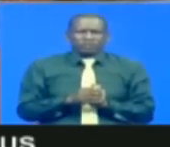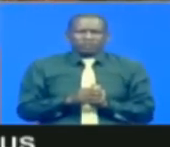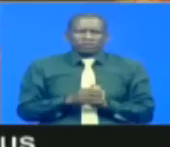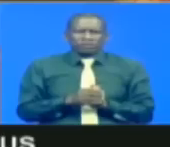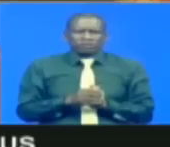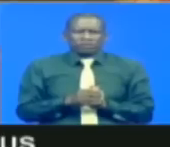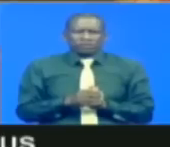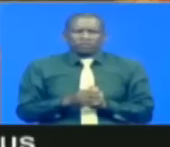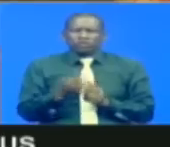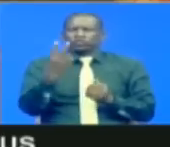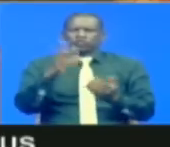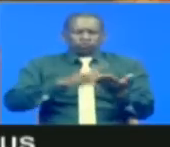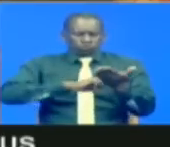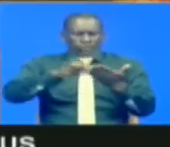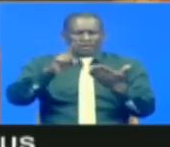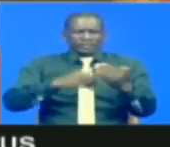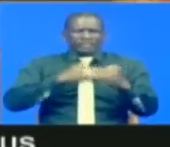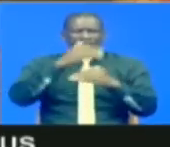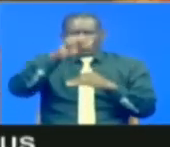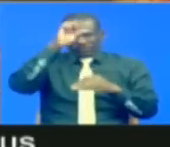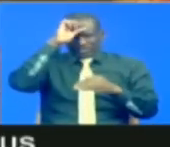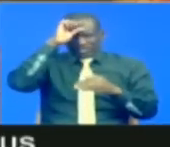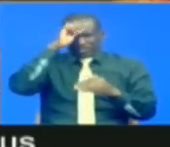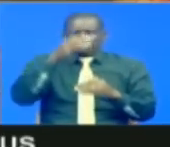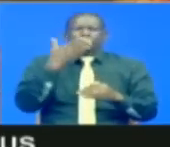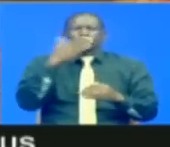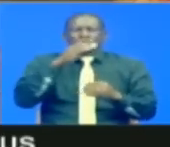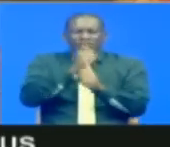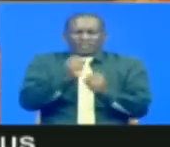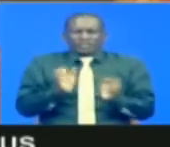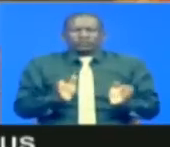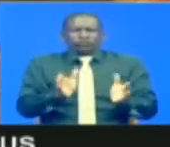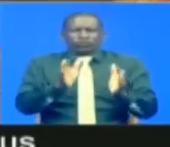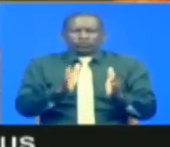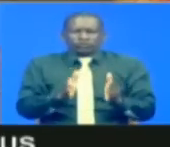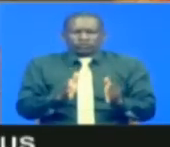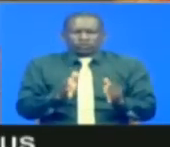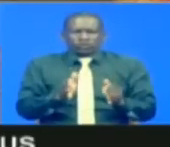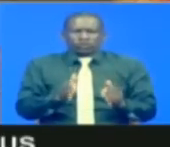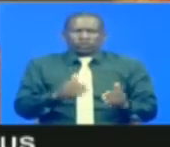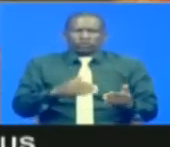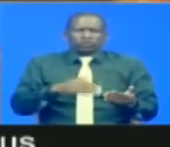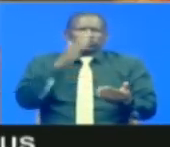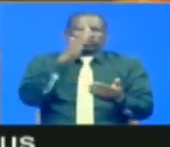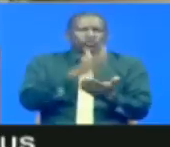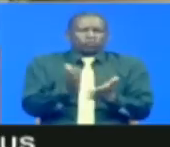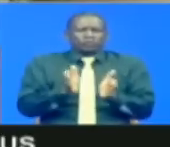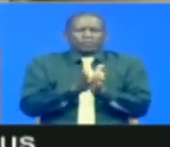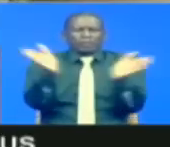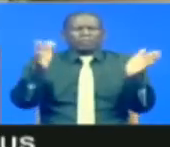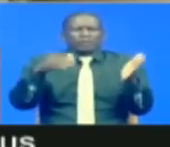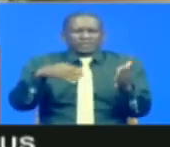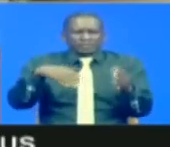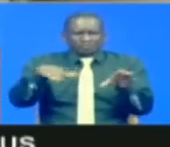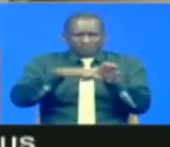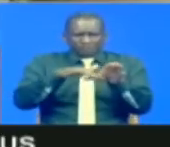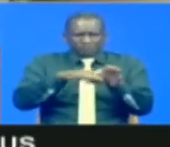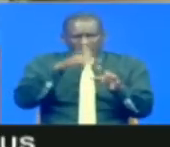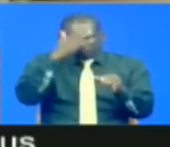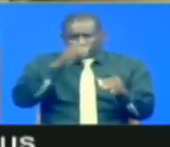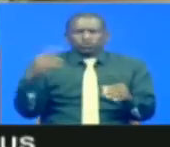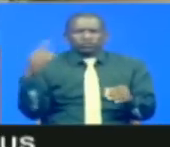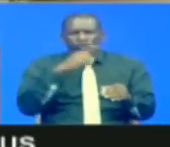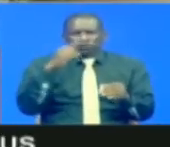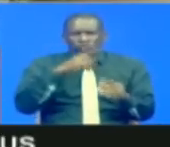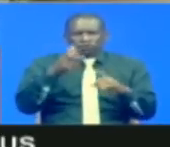Barely 2 weeks after the government's sugar task force was forced to stop its public engagements due to hostility